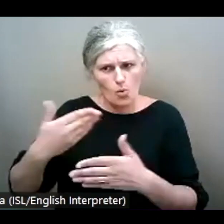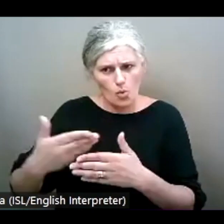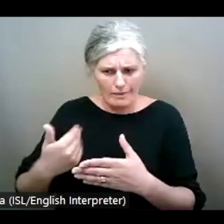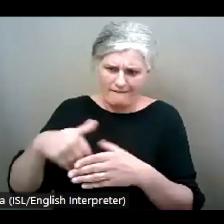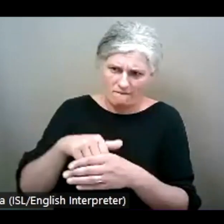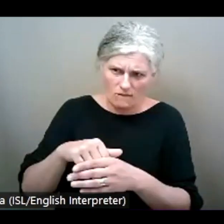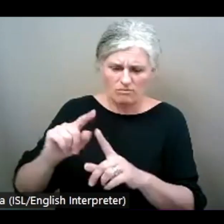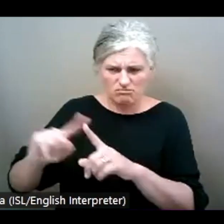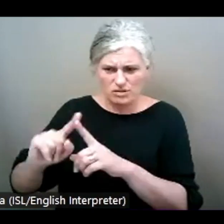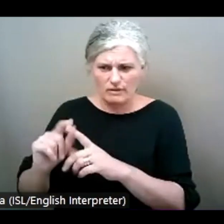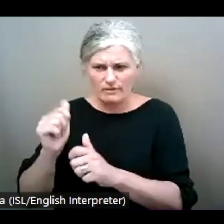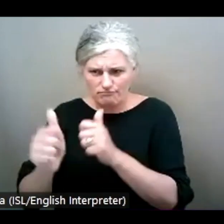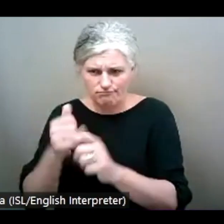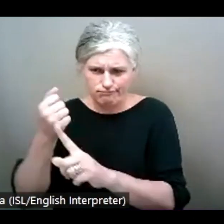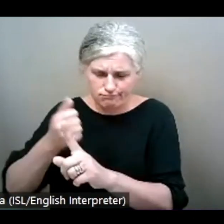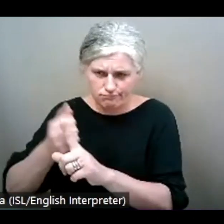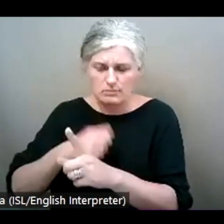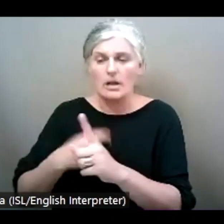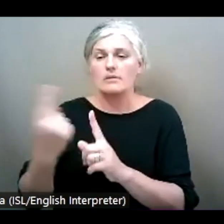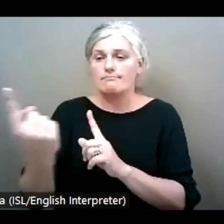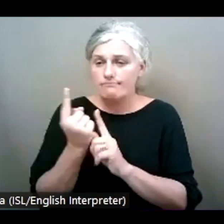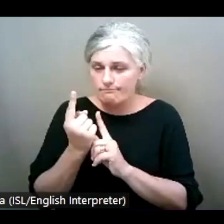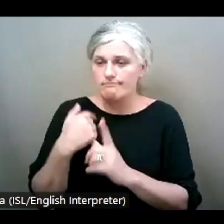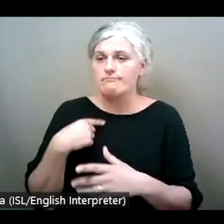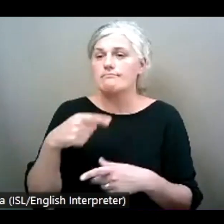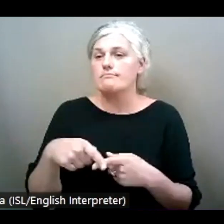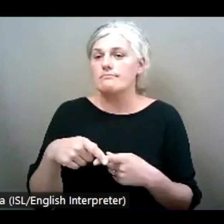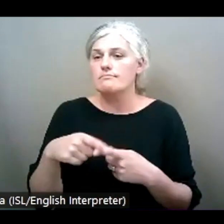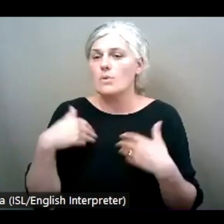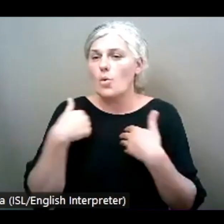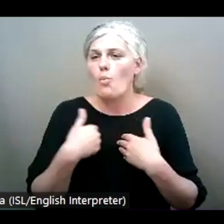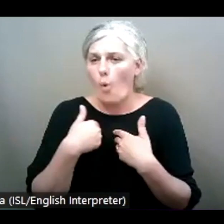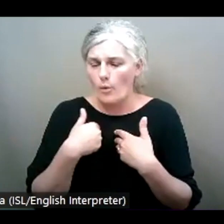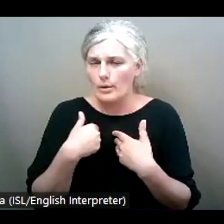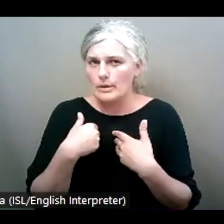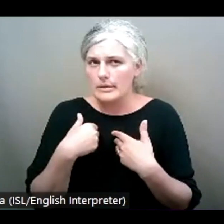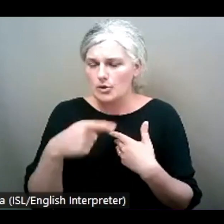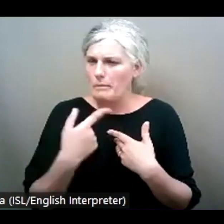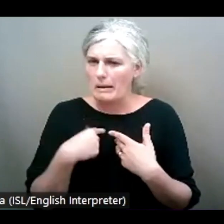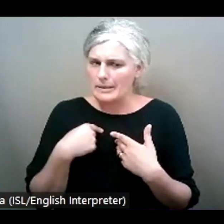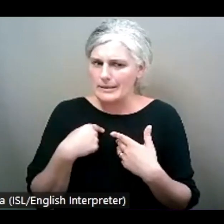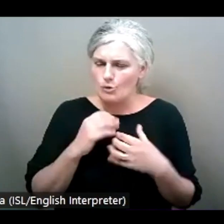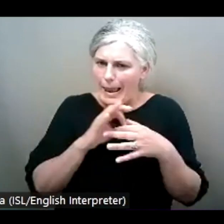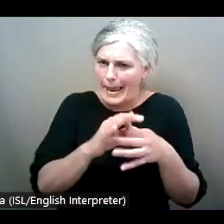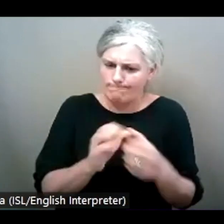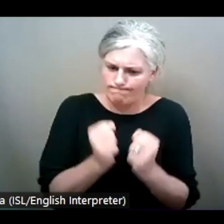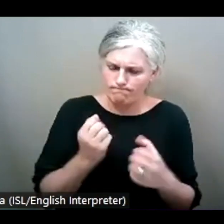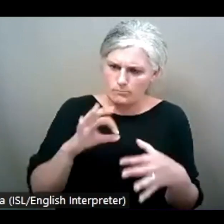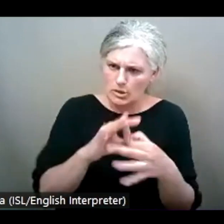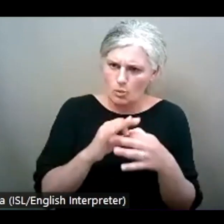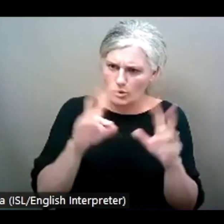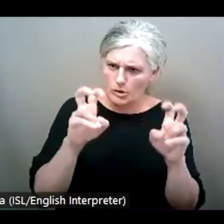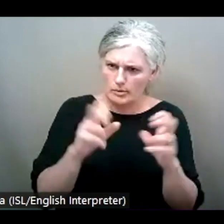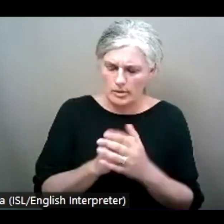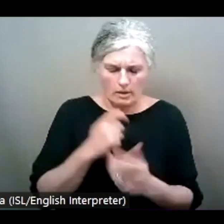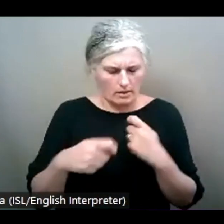women's studies and things. And they go to me that, they go, well, we're a little bit worried that you're too close to the subject here. And I'm like, what? And instantly there's this